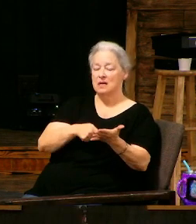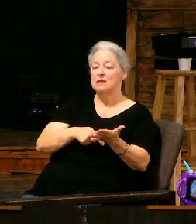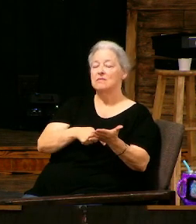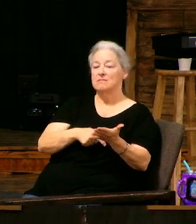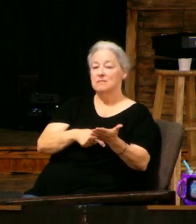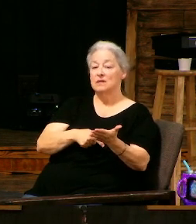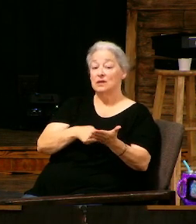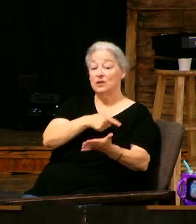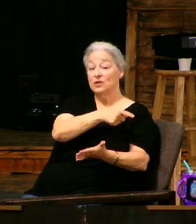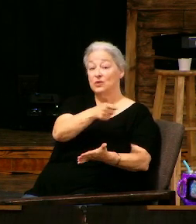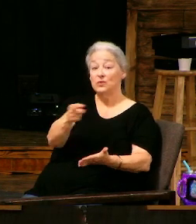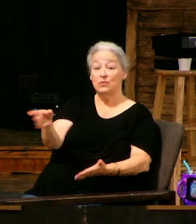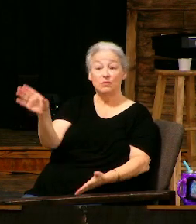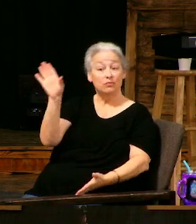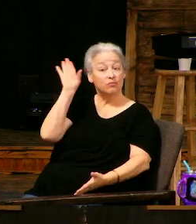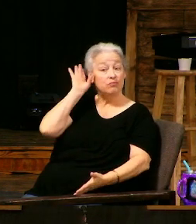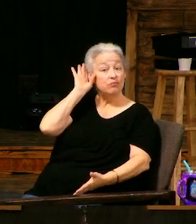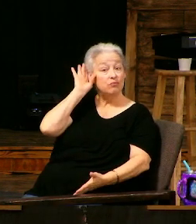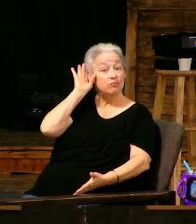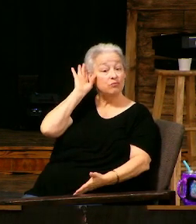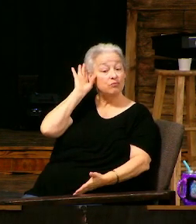Did you hear that?